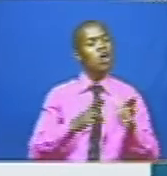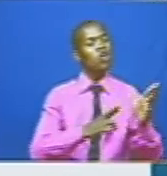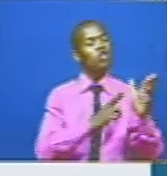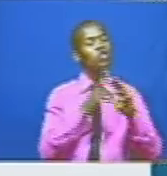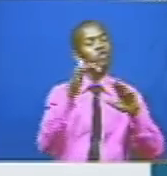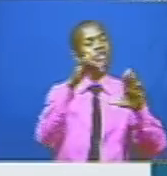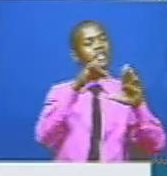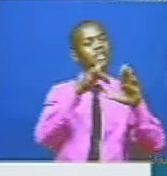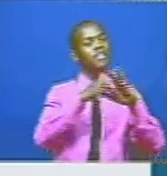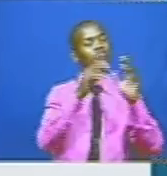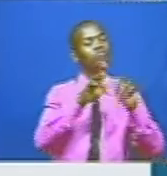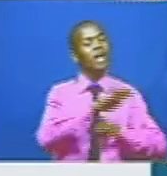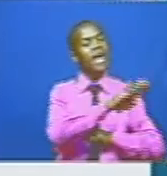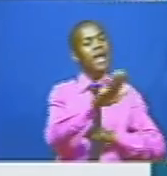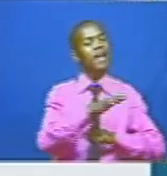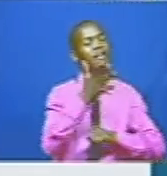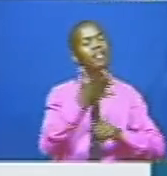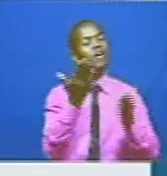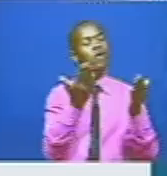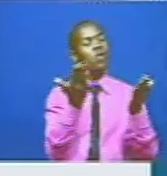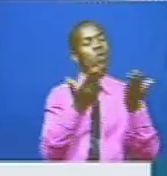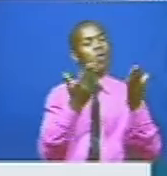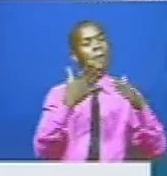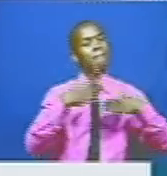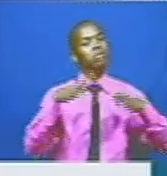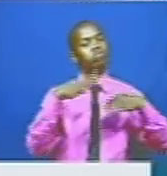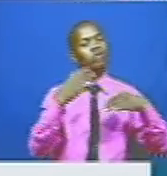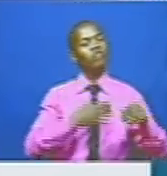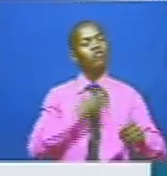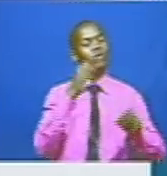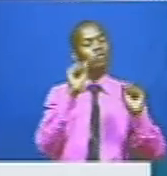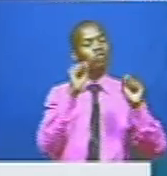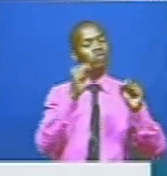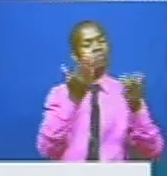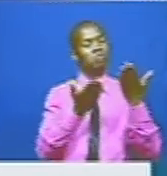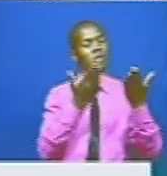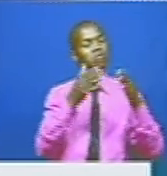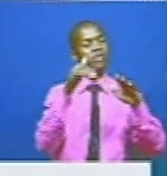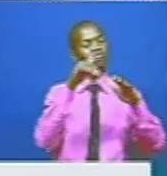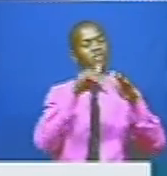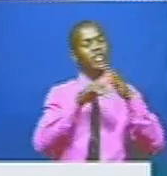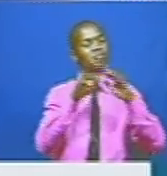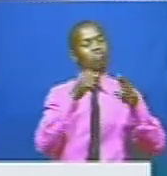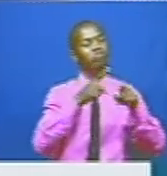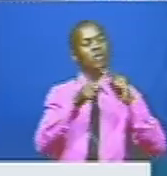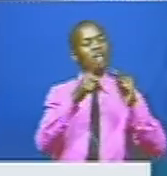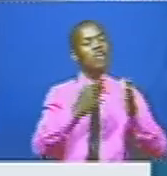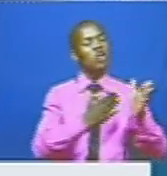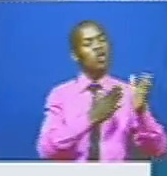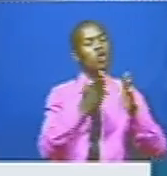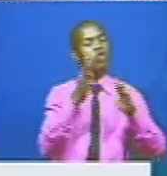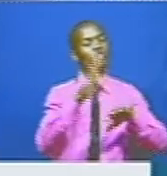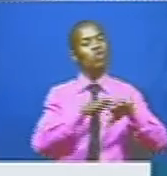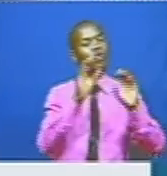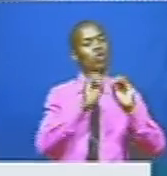particular sites that people visit? Maybe you can get to Masai Mara, but the roads there are not as good. What do you think about the infrastructure